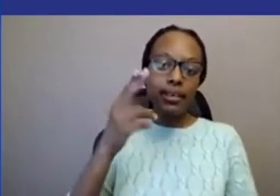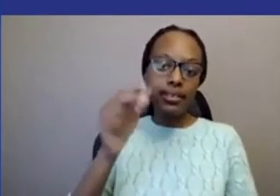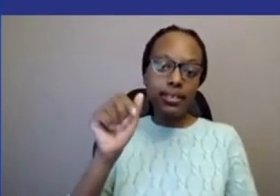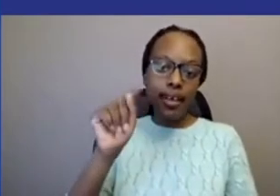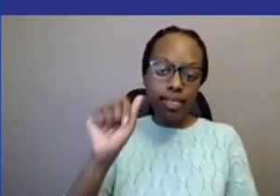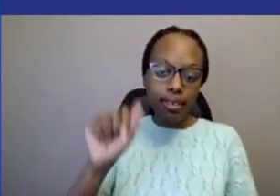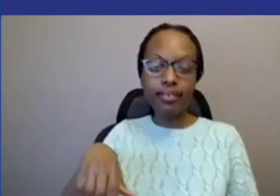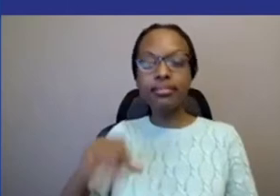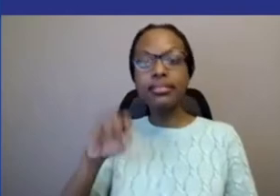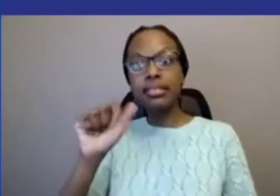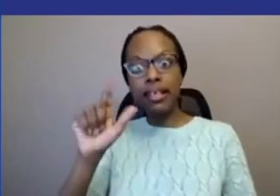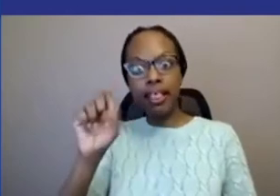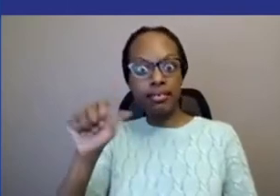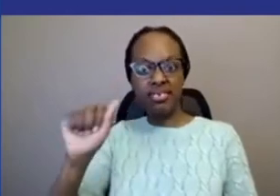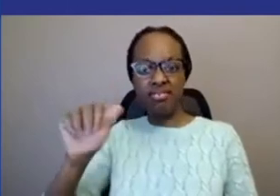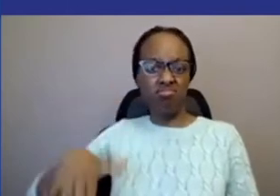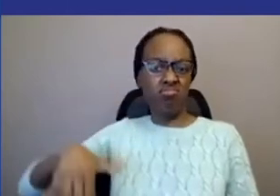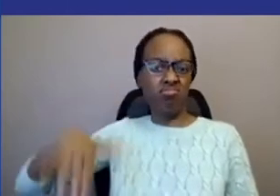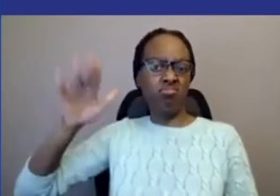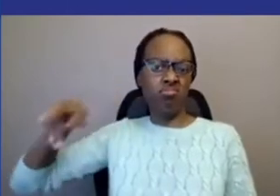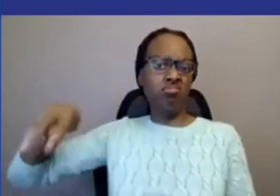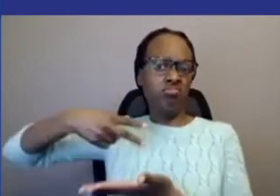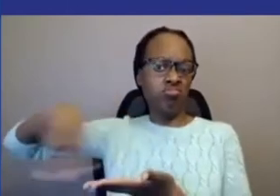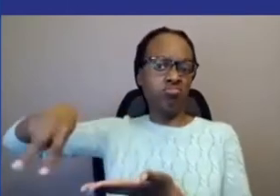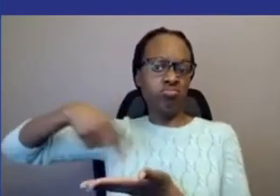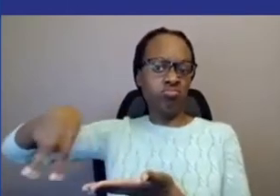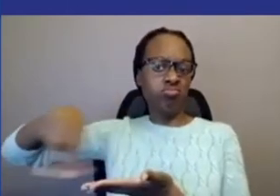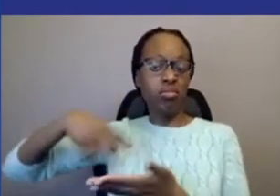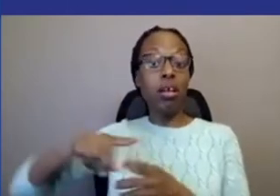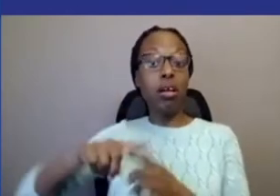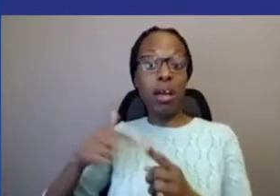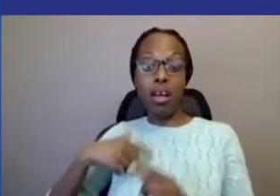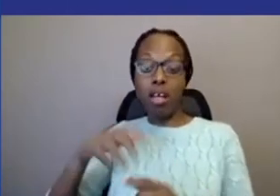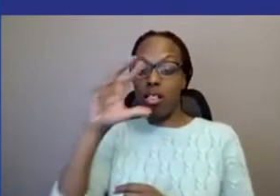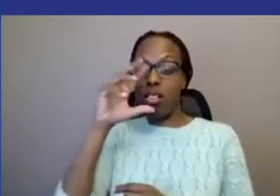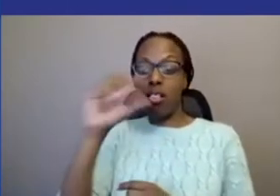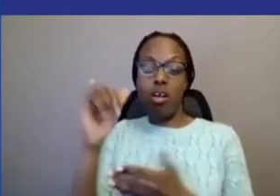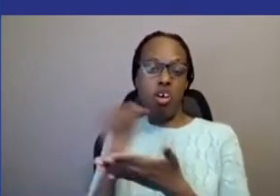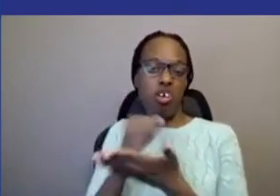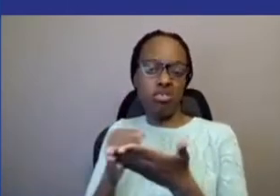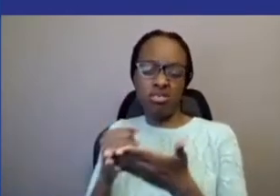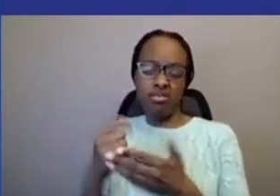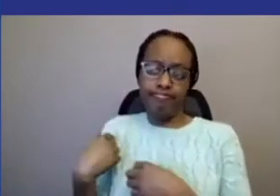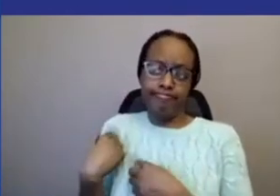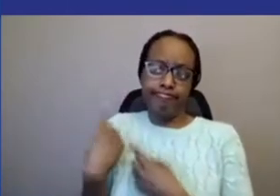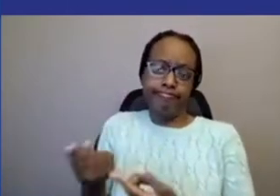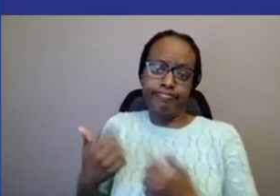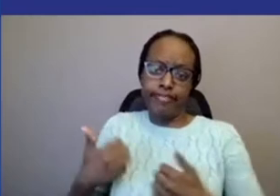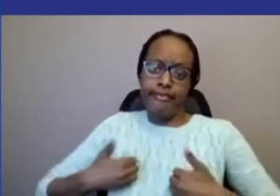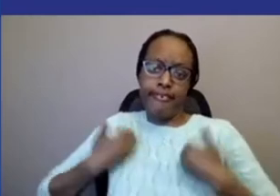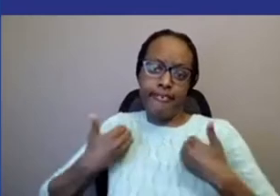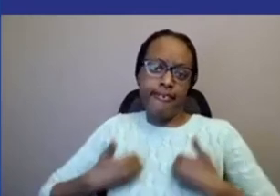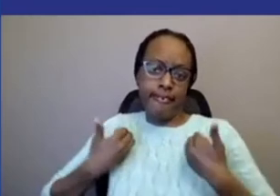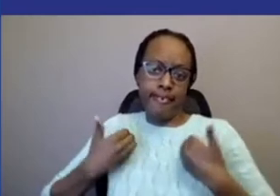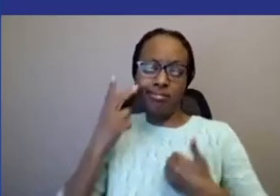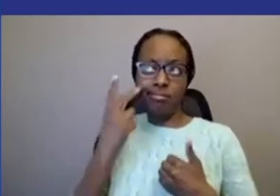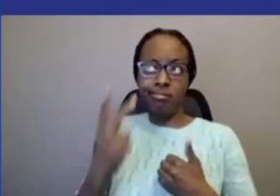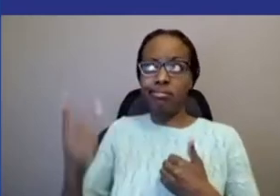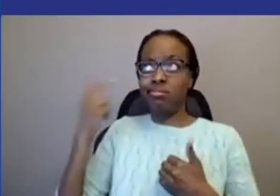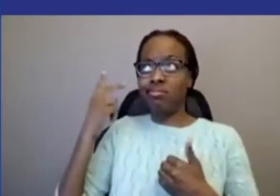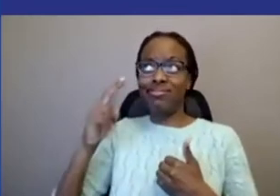incredibly interested in the arts since a very young age. So I can go back to as far as second